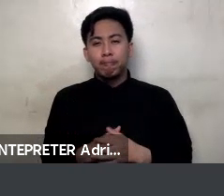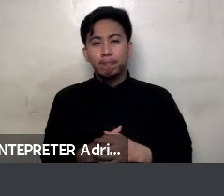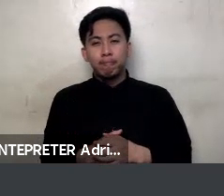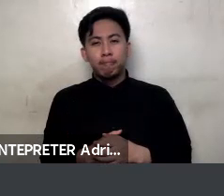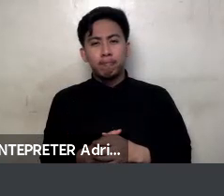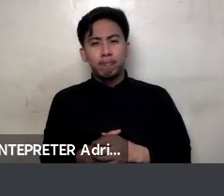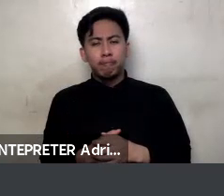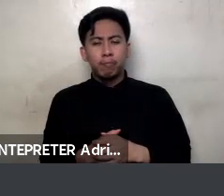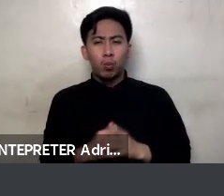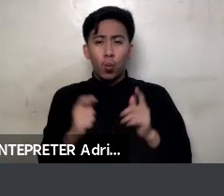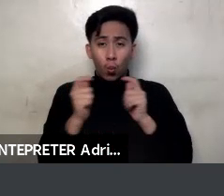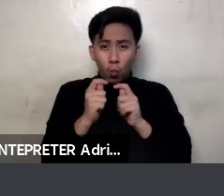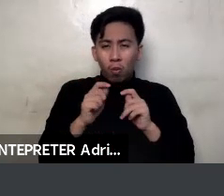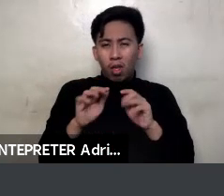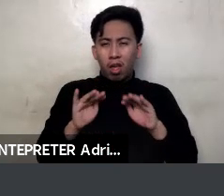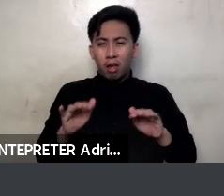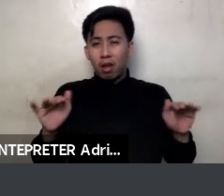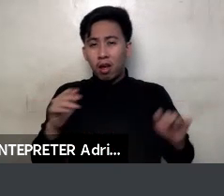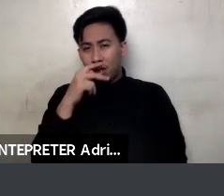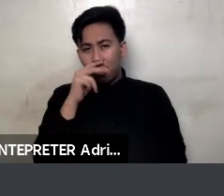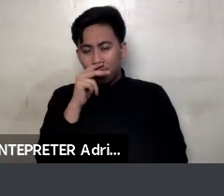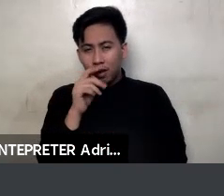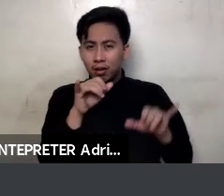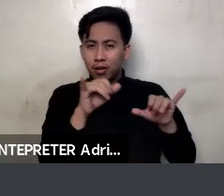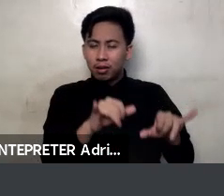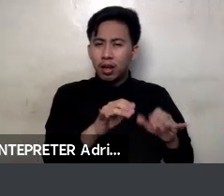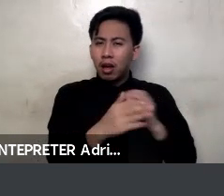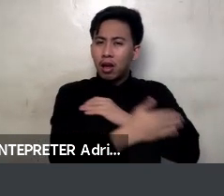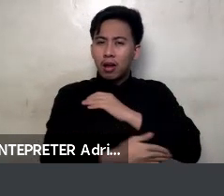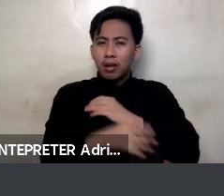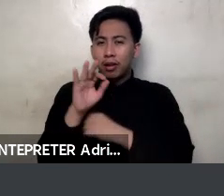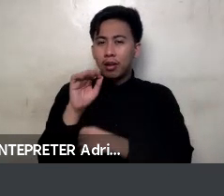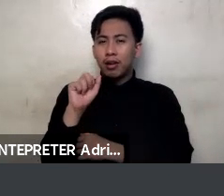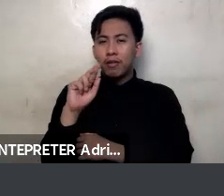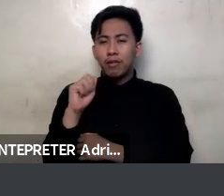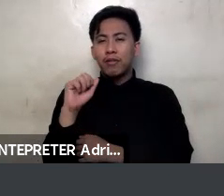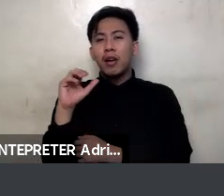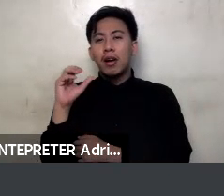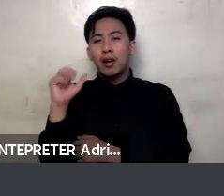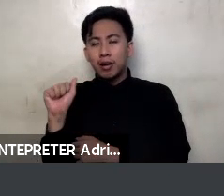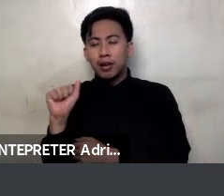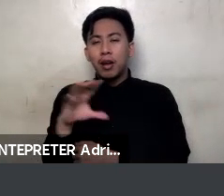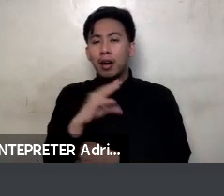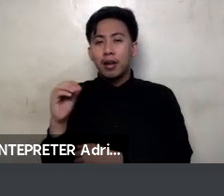and Asia. You can see it here directly in your slide, right? So more than half are from Asia.